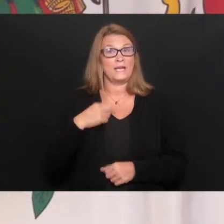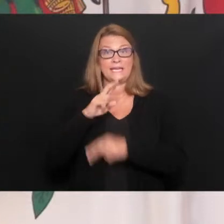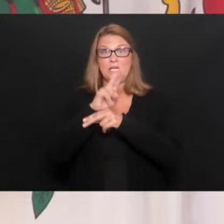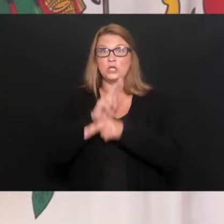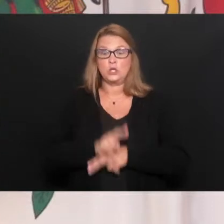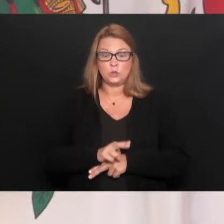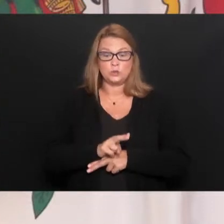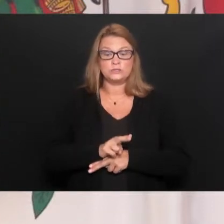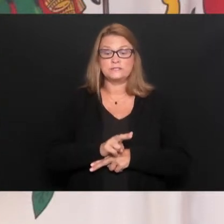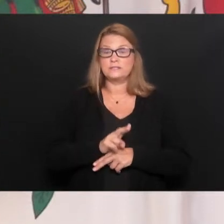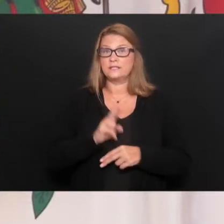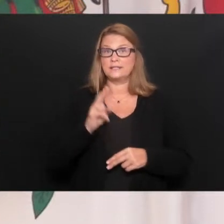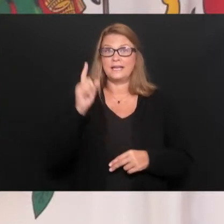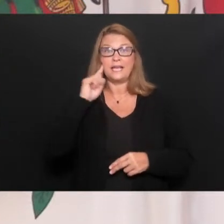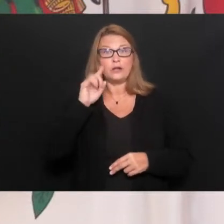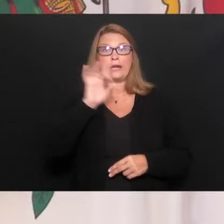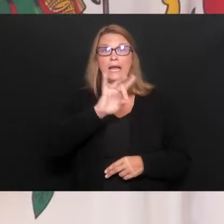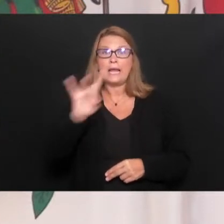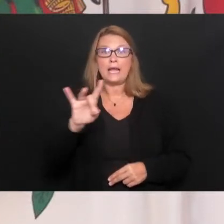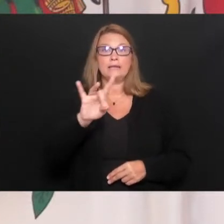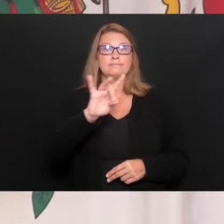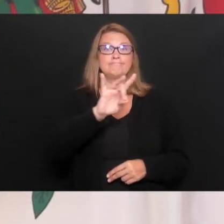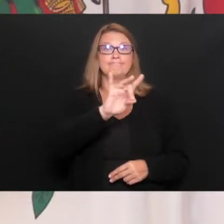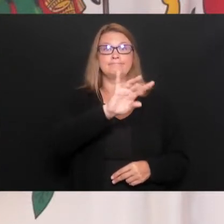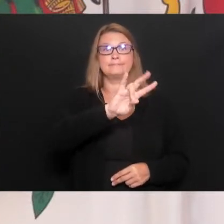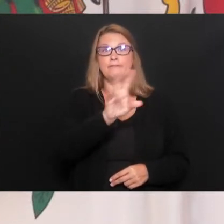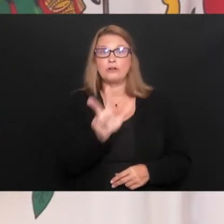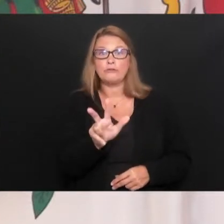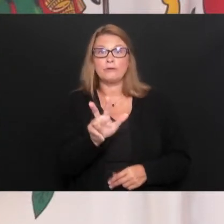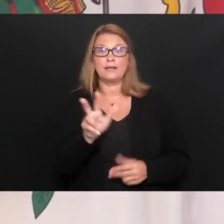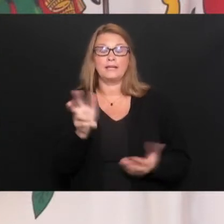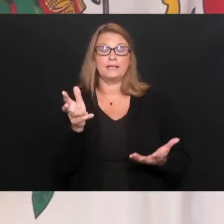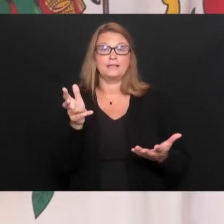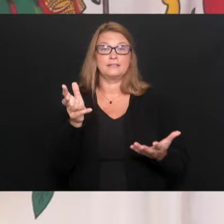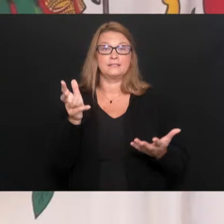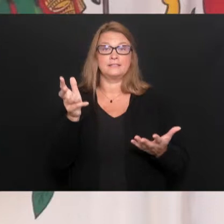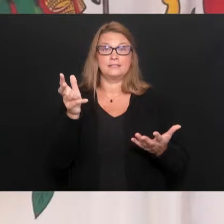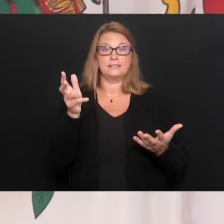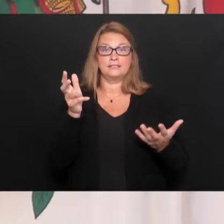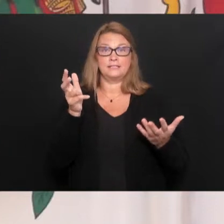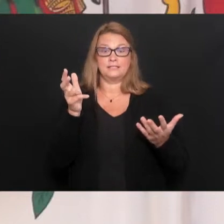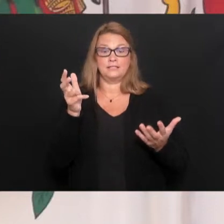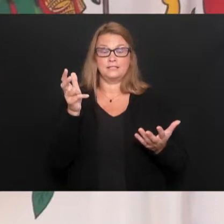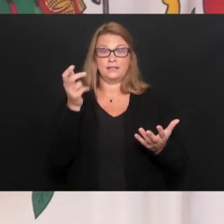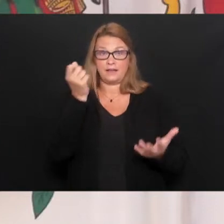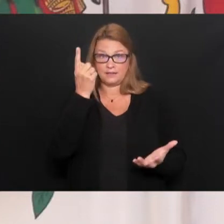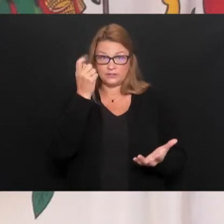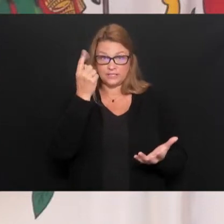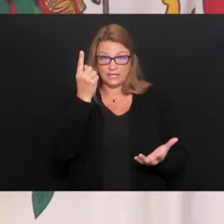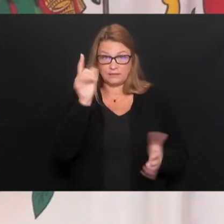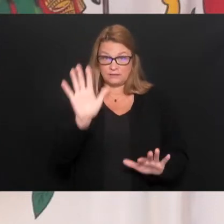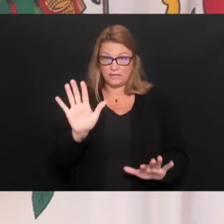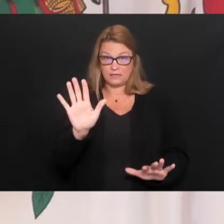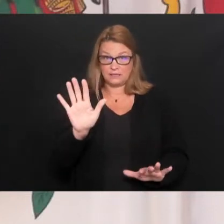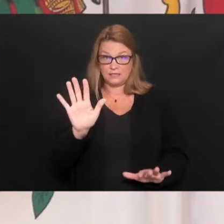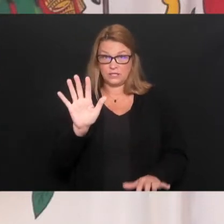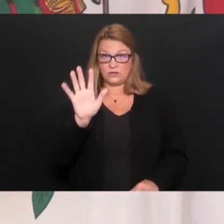hearing 88, 80, 73 years old. Now just get this.